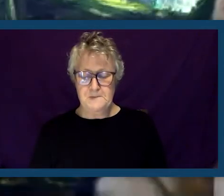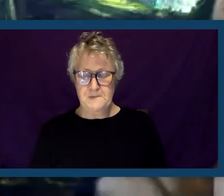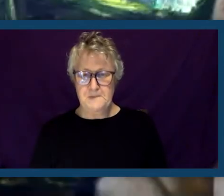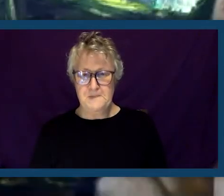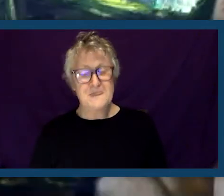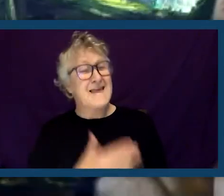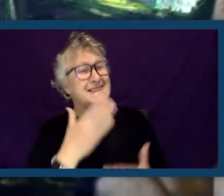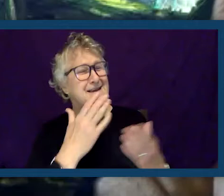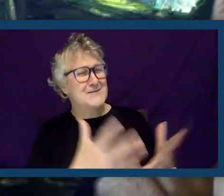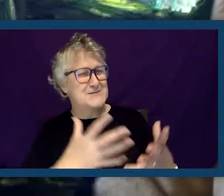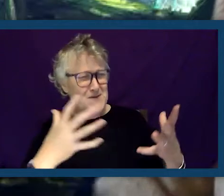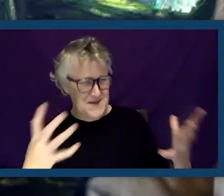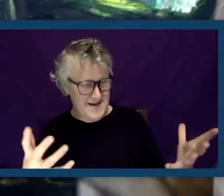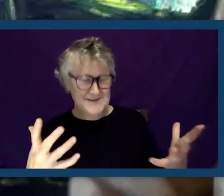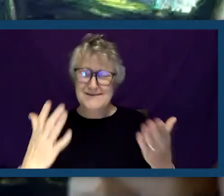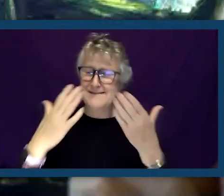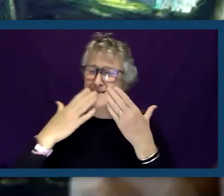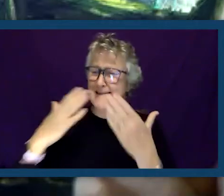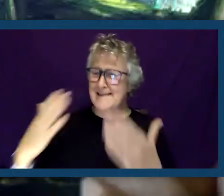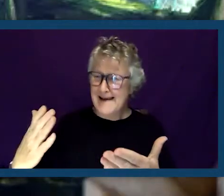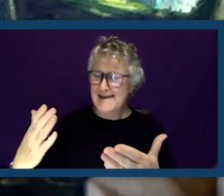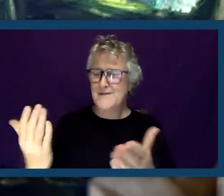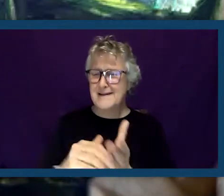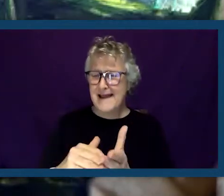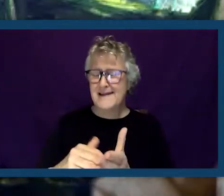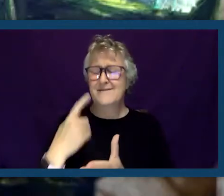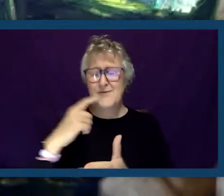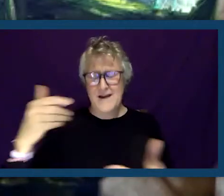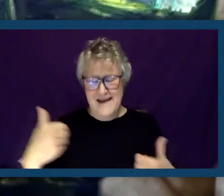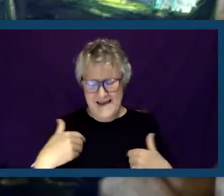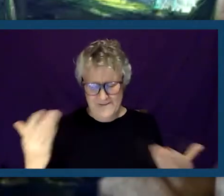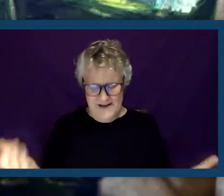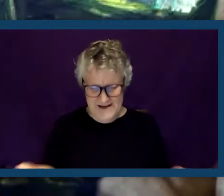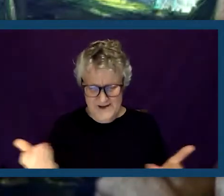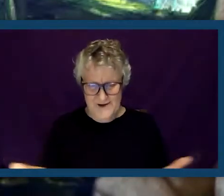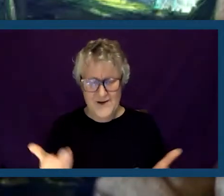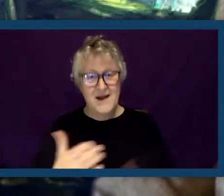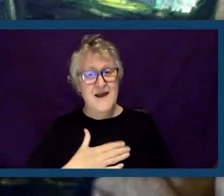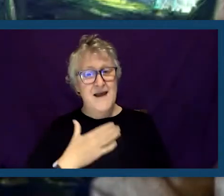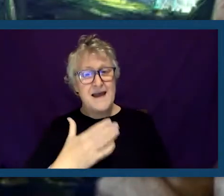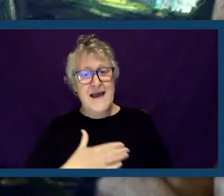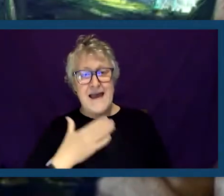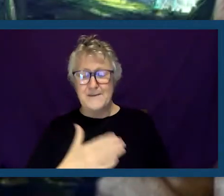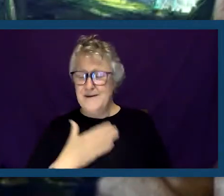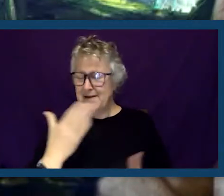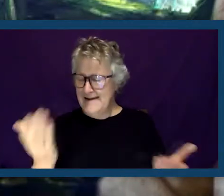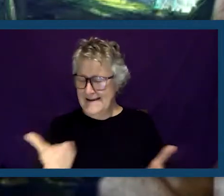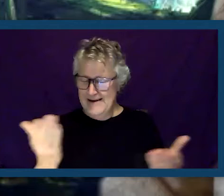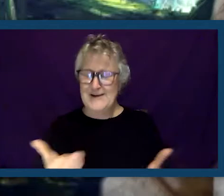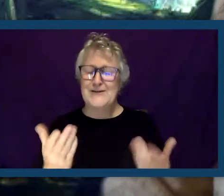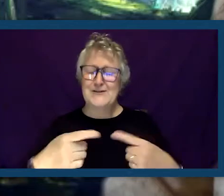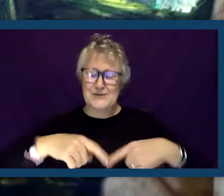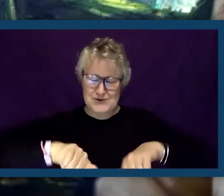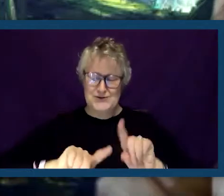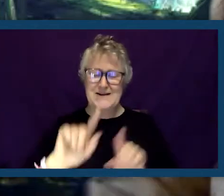Thank you so much, Sherry, and thank you so much to CDP for having me. Happy API Heritage Month. I'll keep it short.